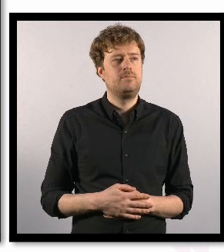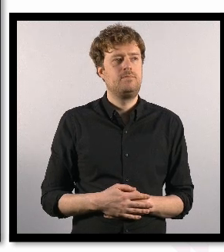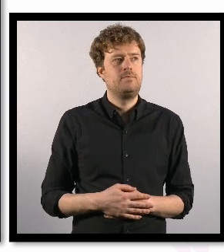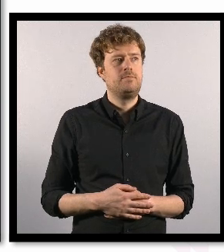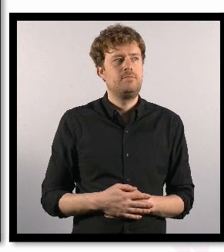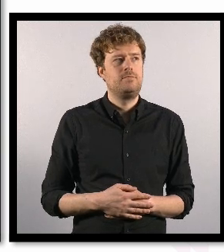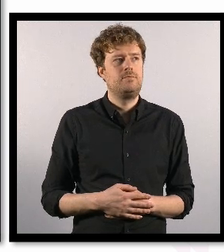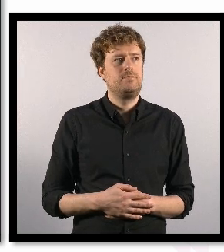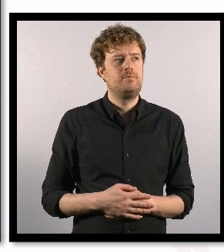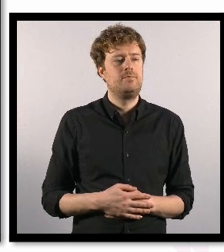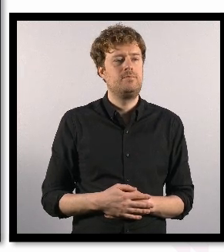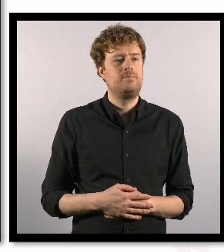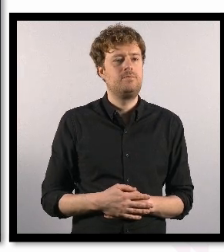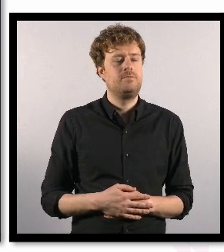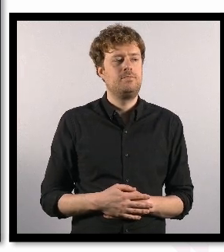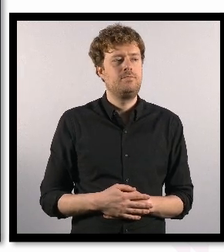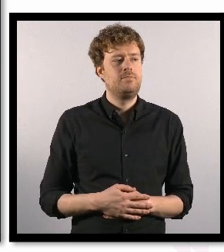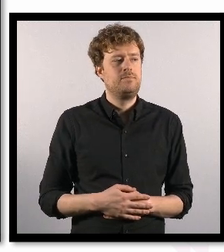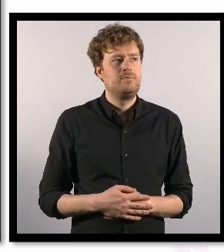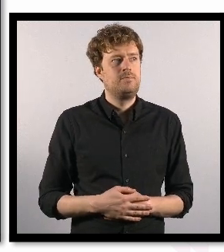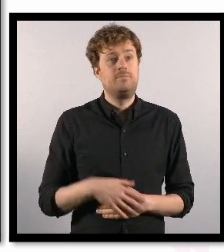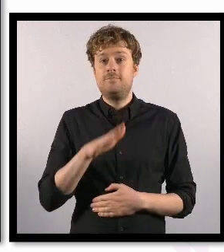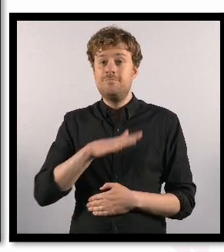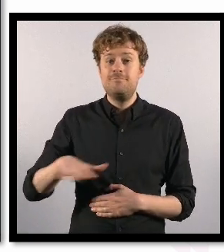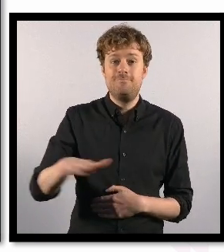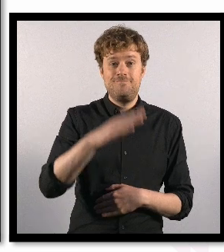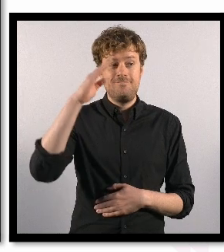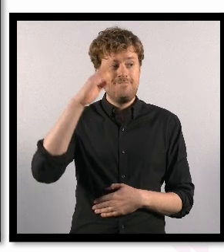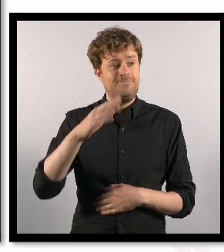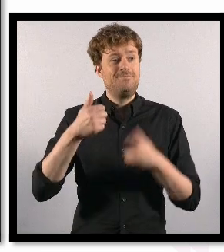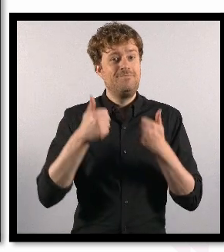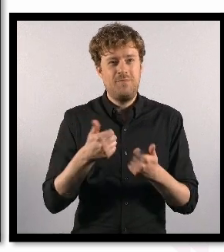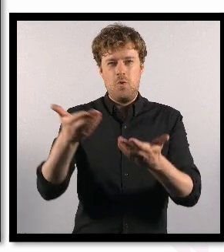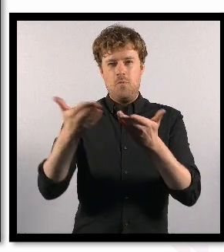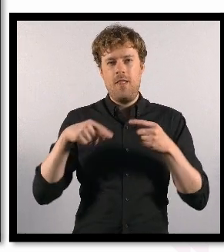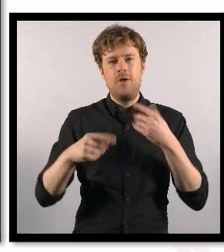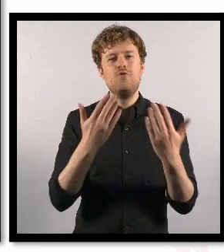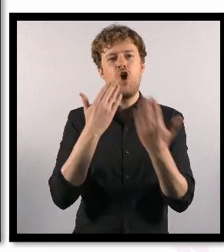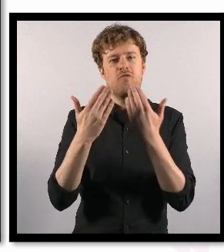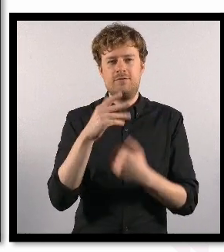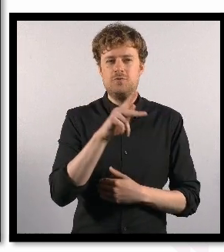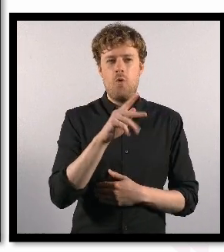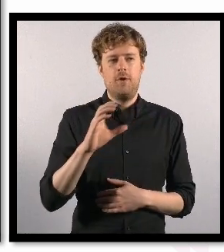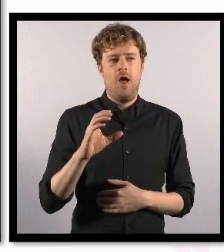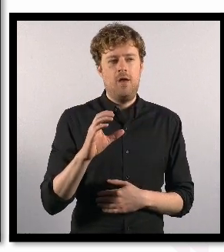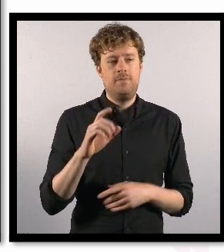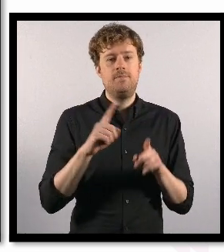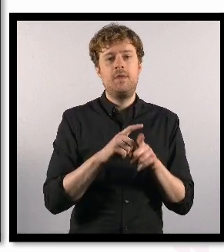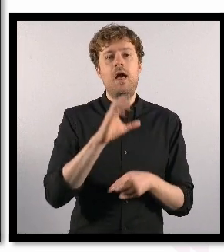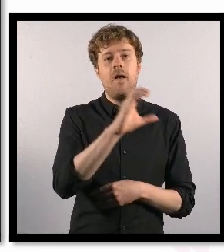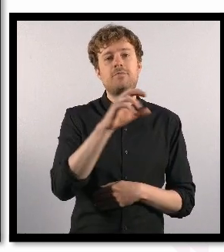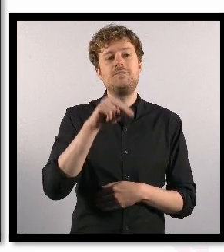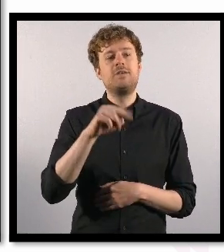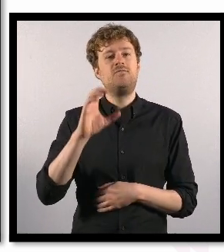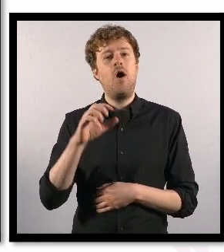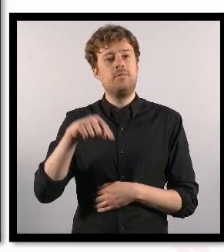Hello, everyone, and welcome to KubeCon and Cloud Native Con London. My name is Katie Gamanji, and I am a senior engineer at Apple.